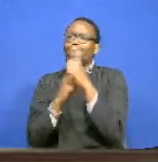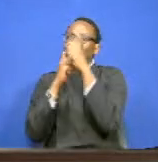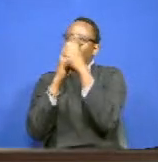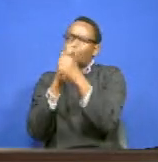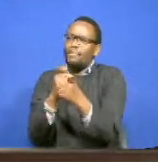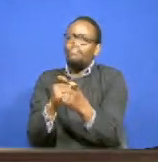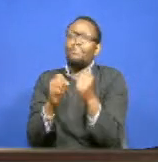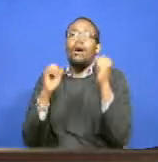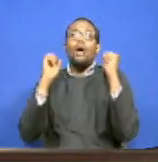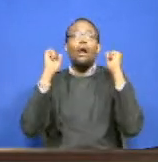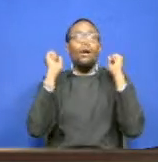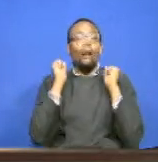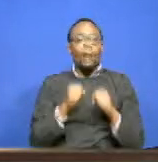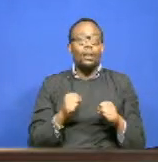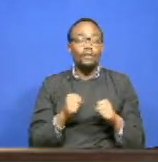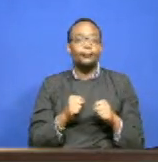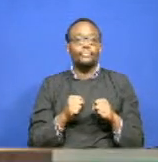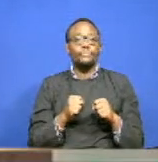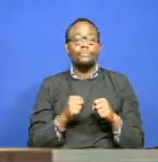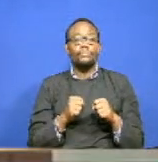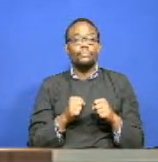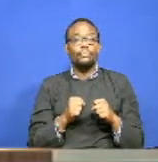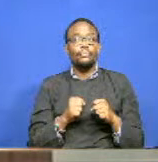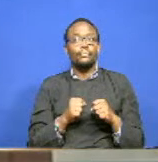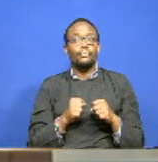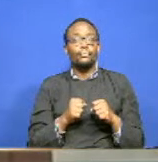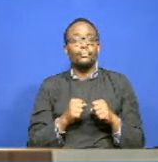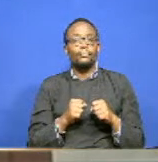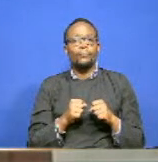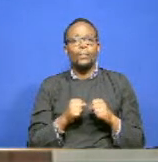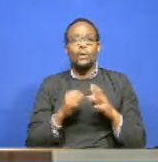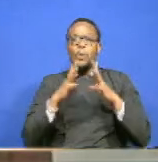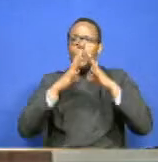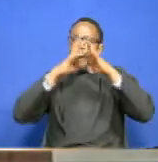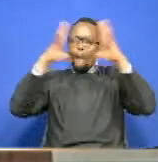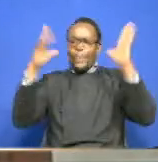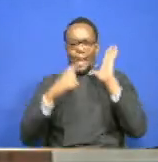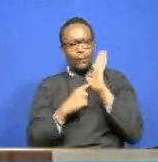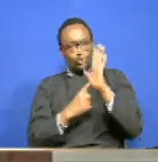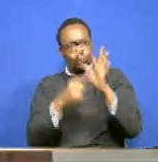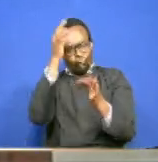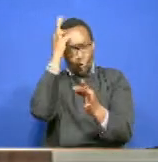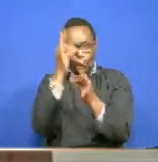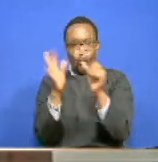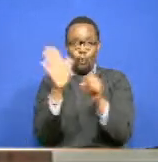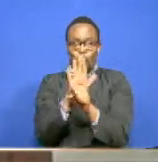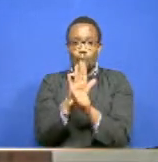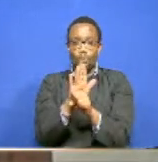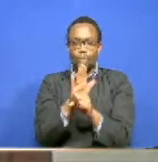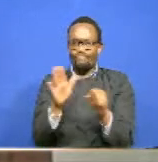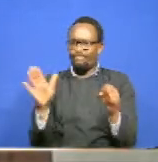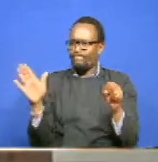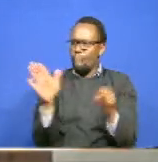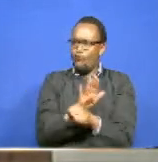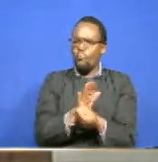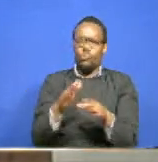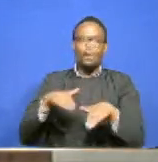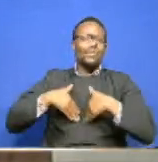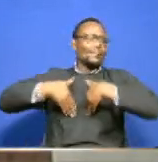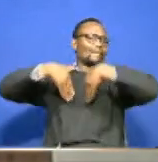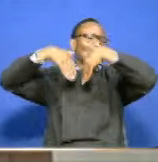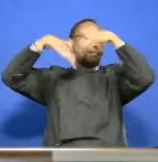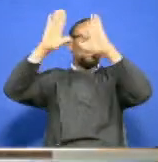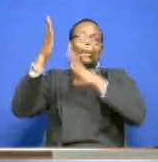also that which he has placed in our hands. The greatest measure of faithfulness is a total surrender to the Lordship of